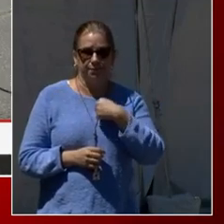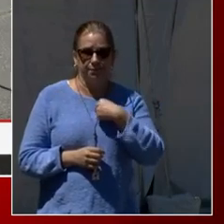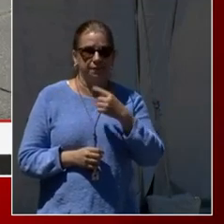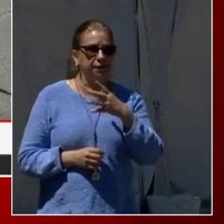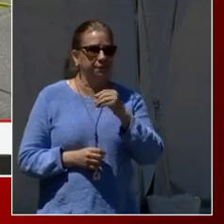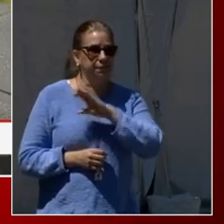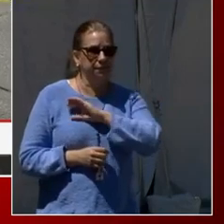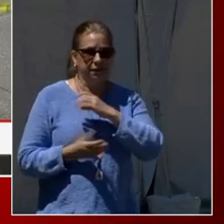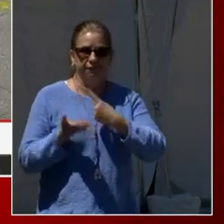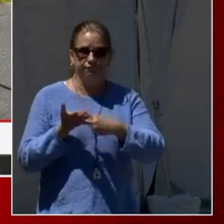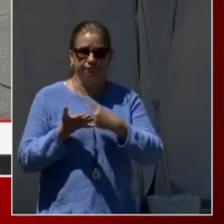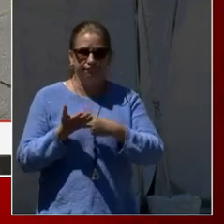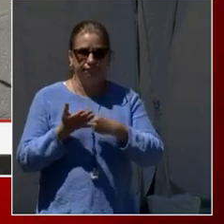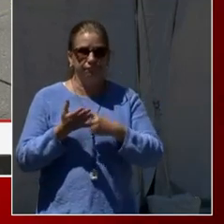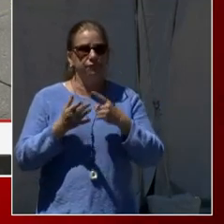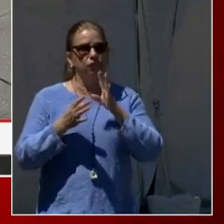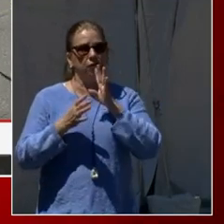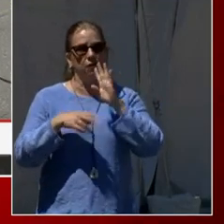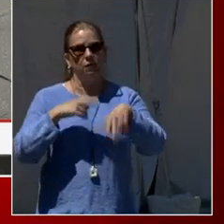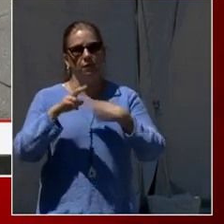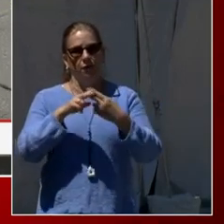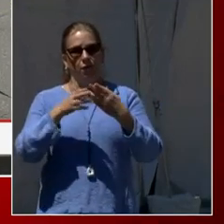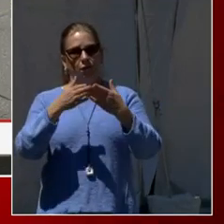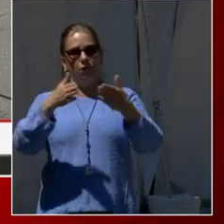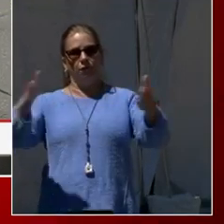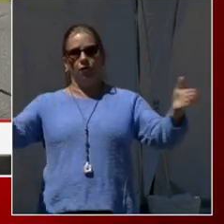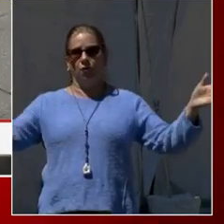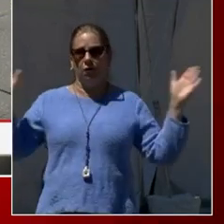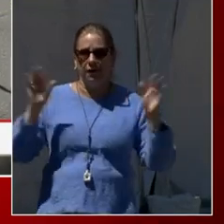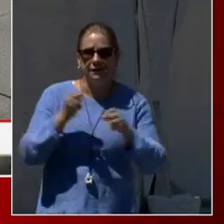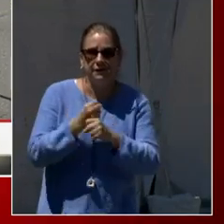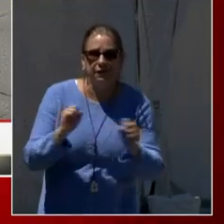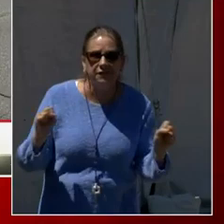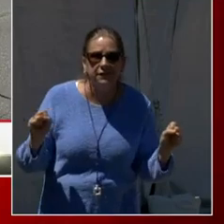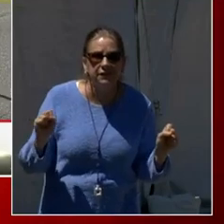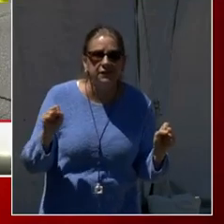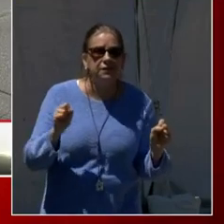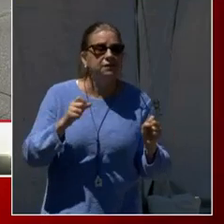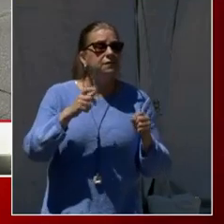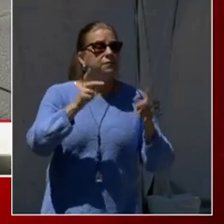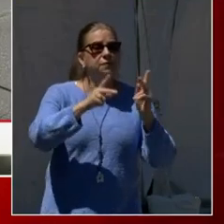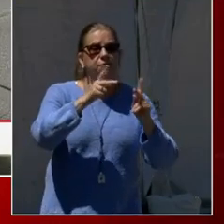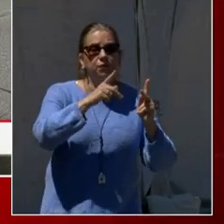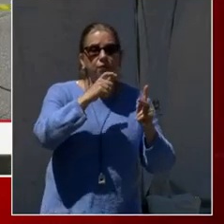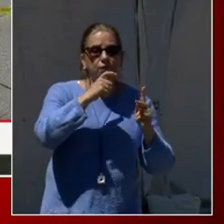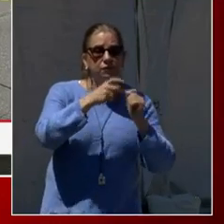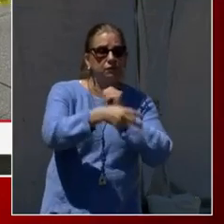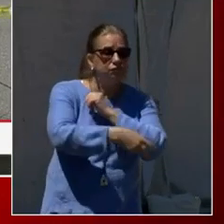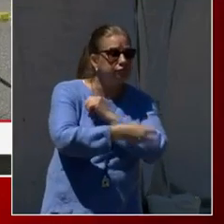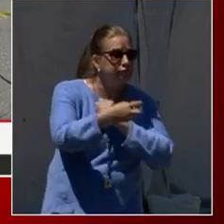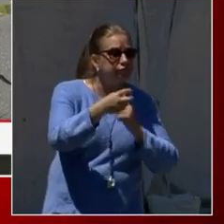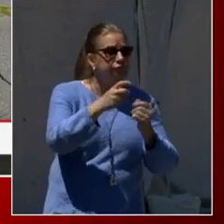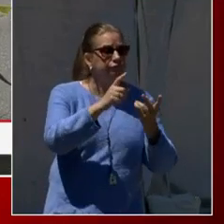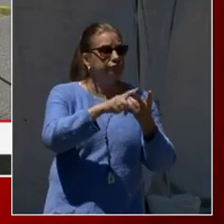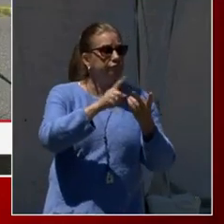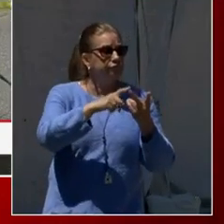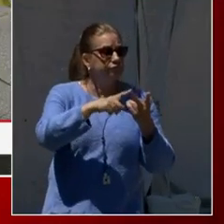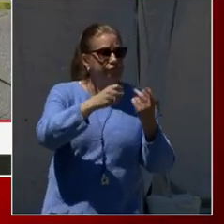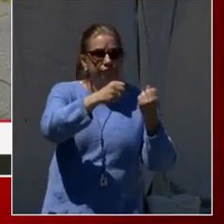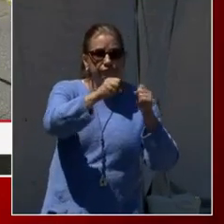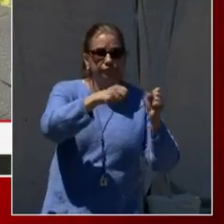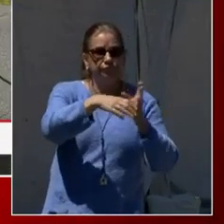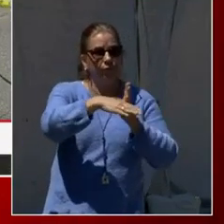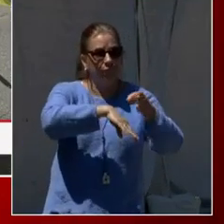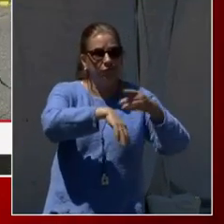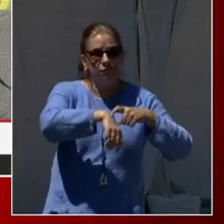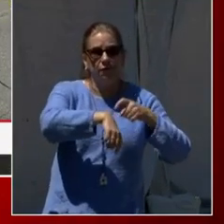people that are vandalizing and looting. And certainly the chief is going to deploy his team and all of the folks that